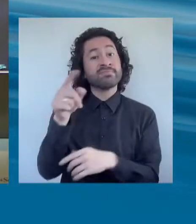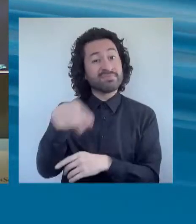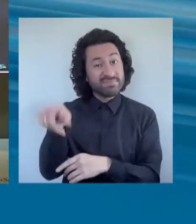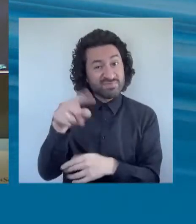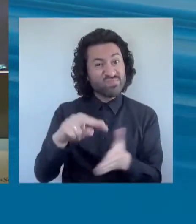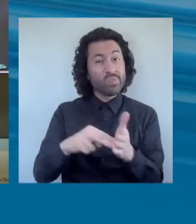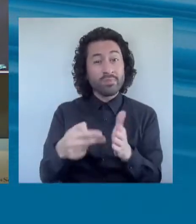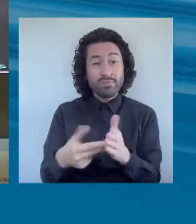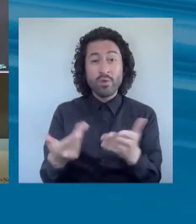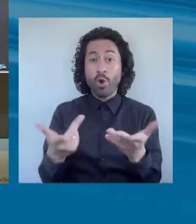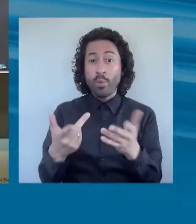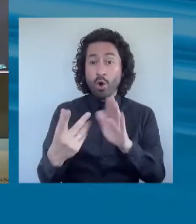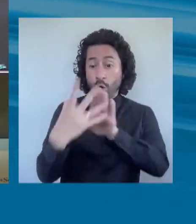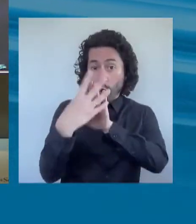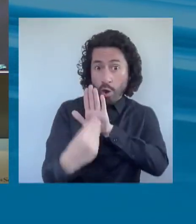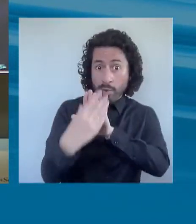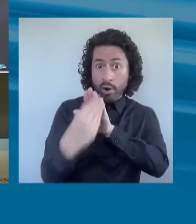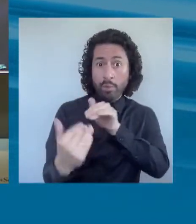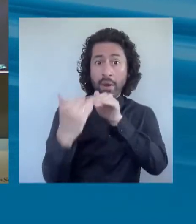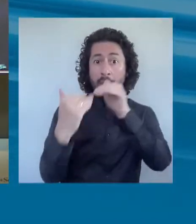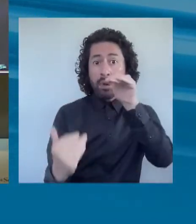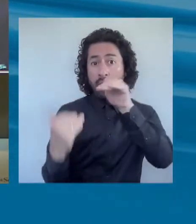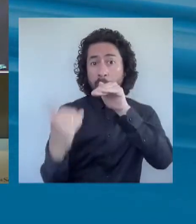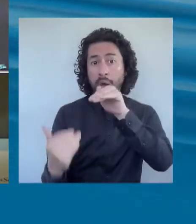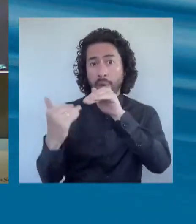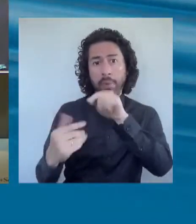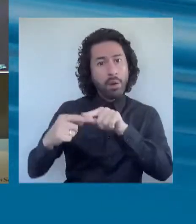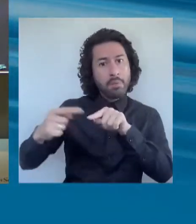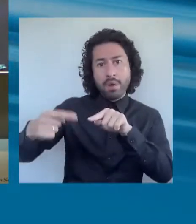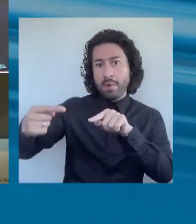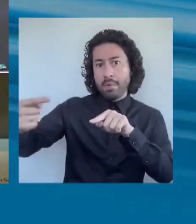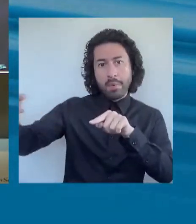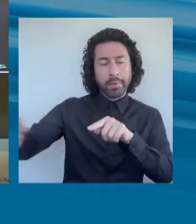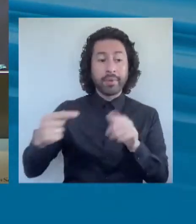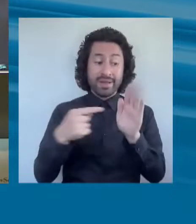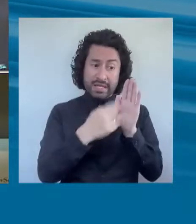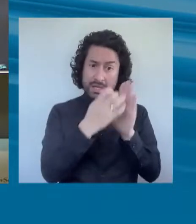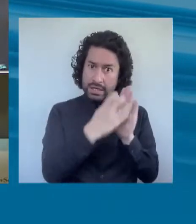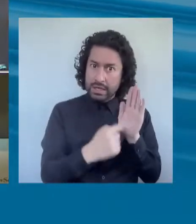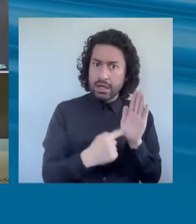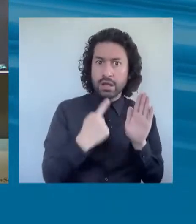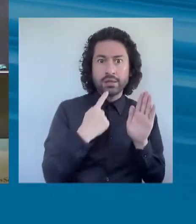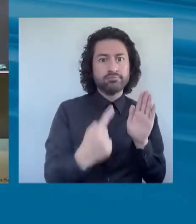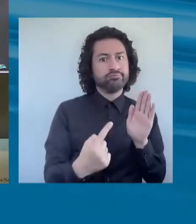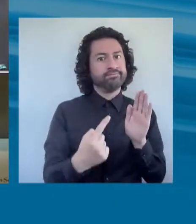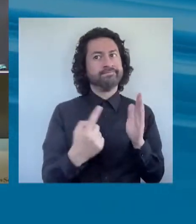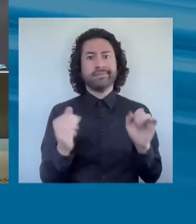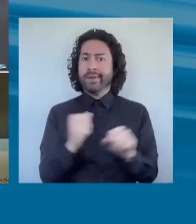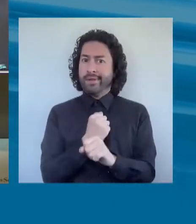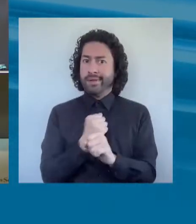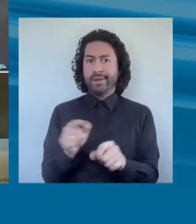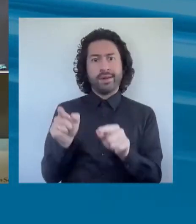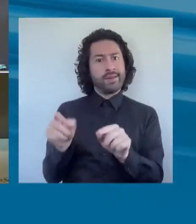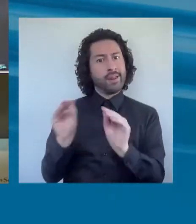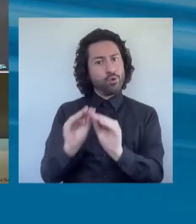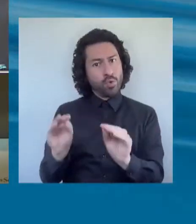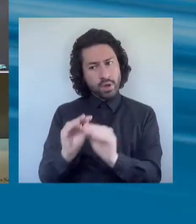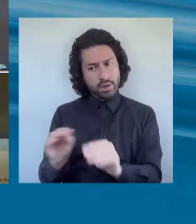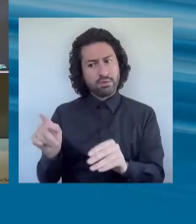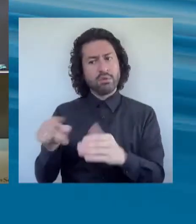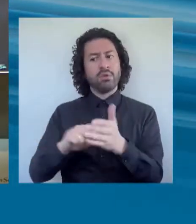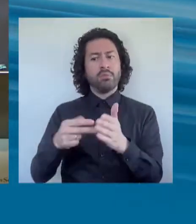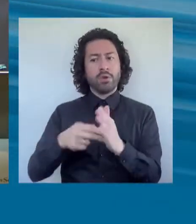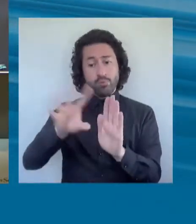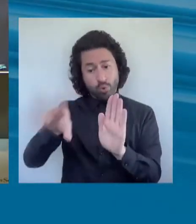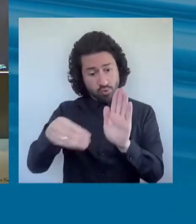does the opposite. It generates more inequality. The document rightly points out that education should not be